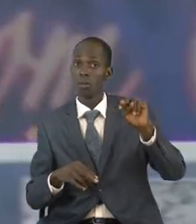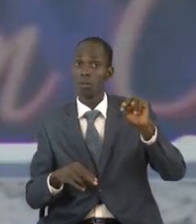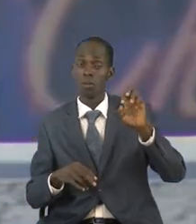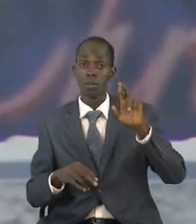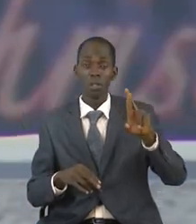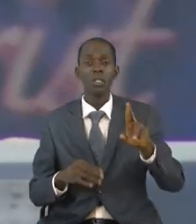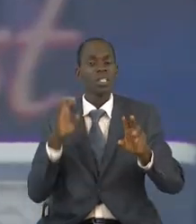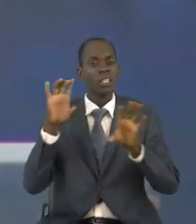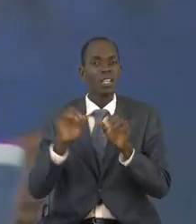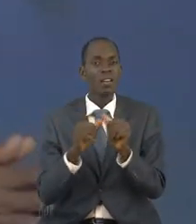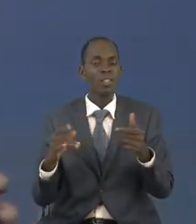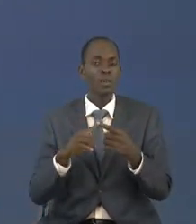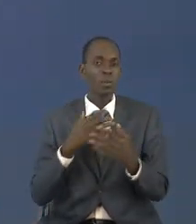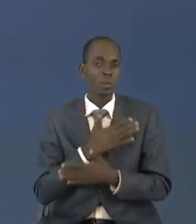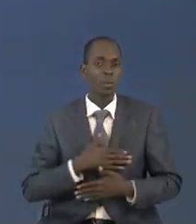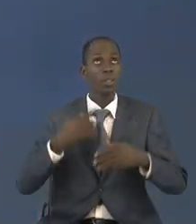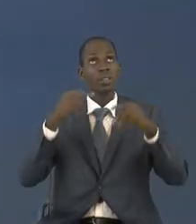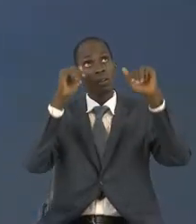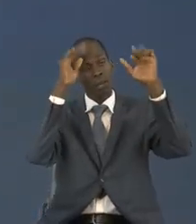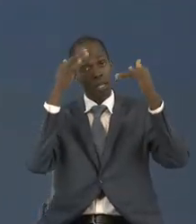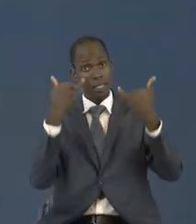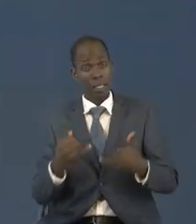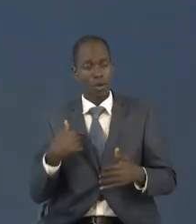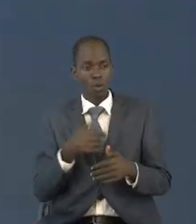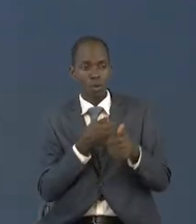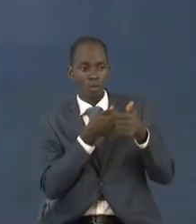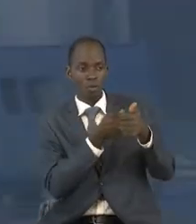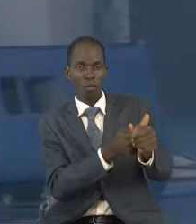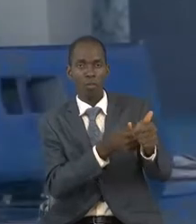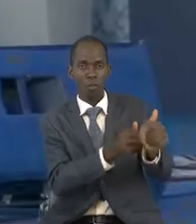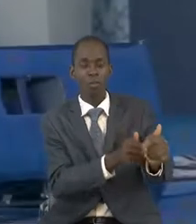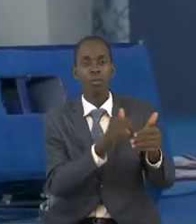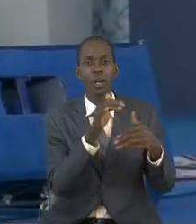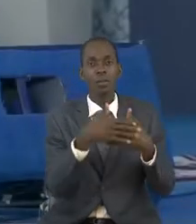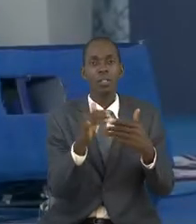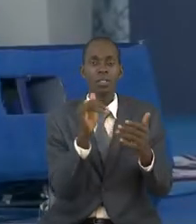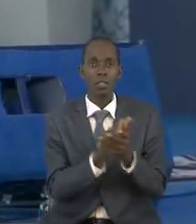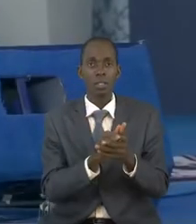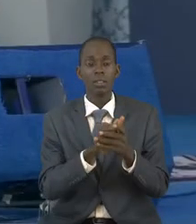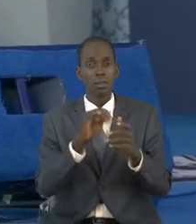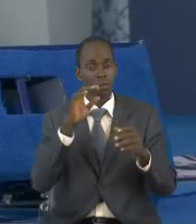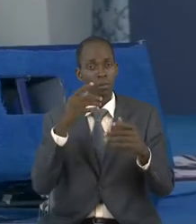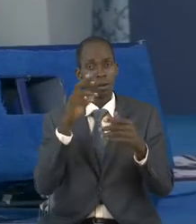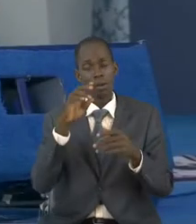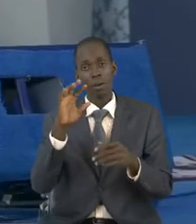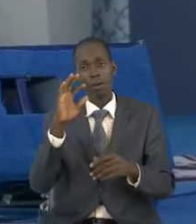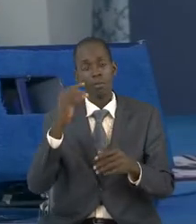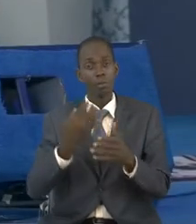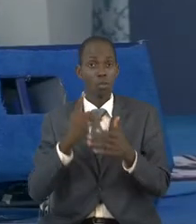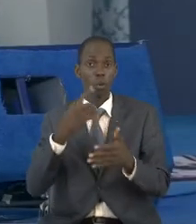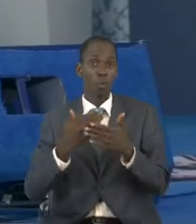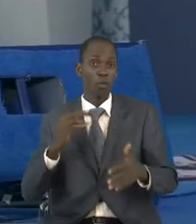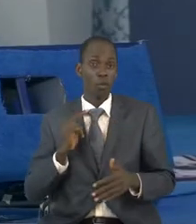are following after him, and he is made an high priest over